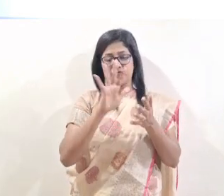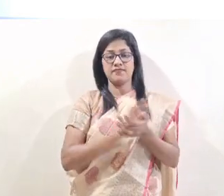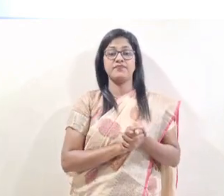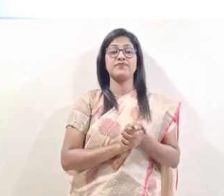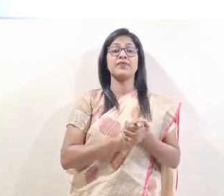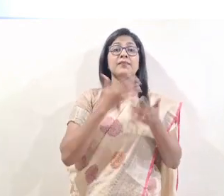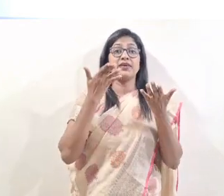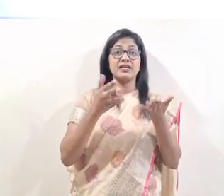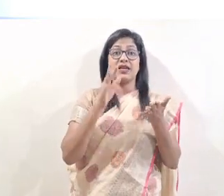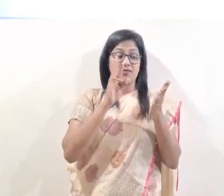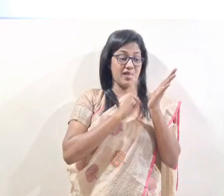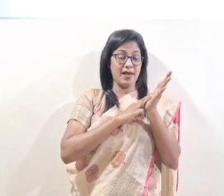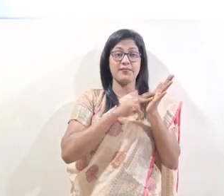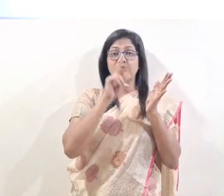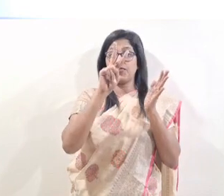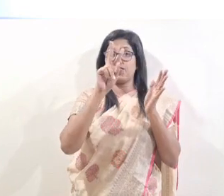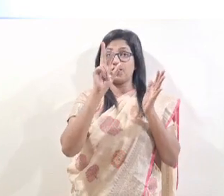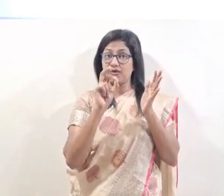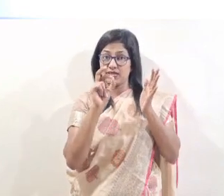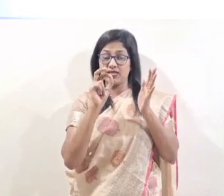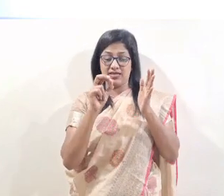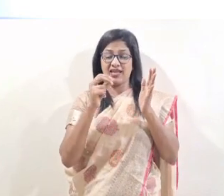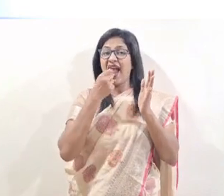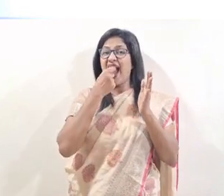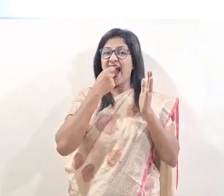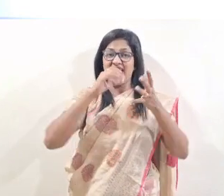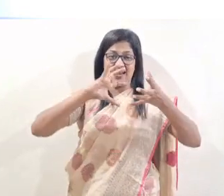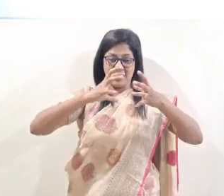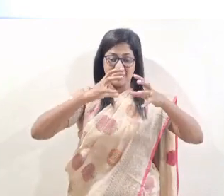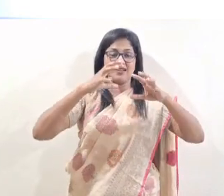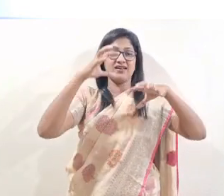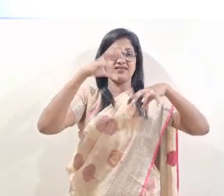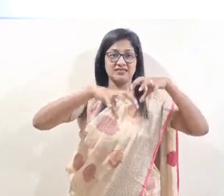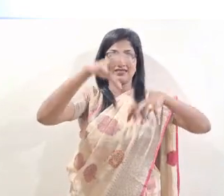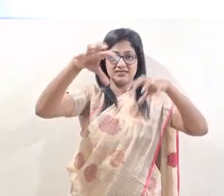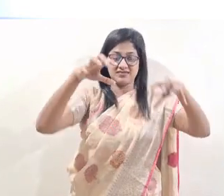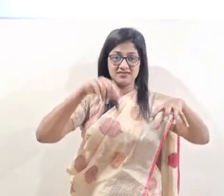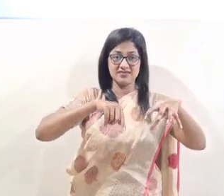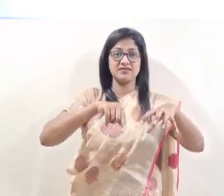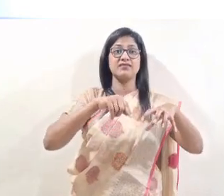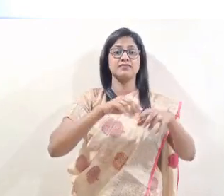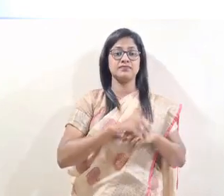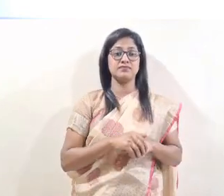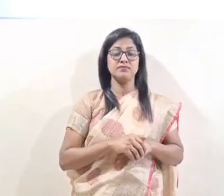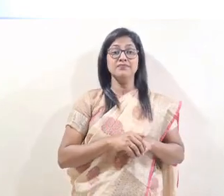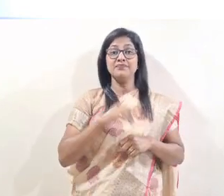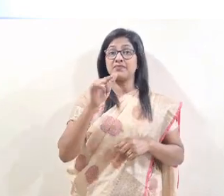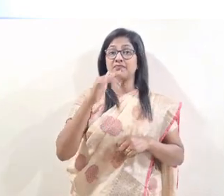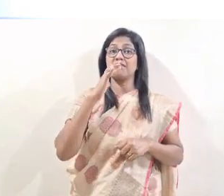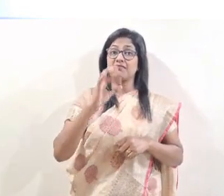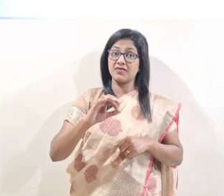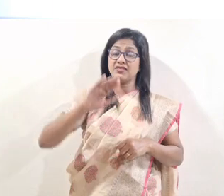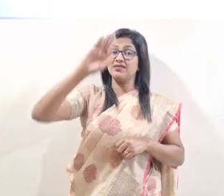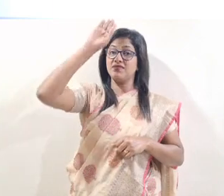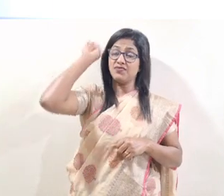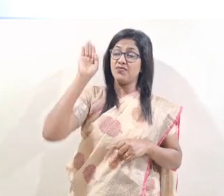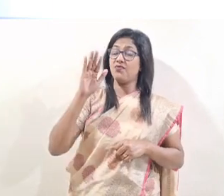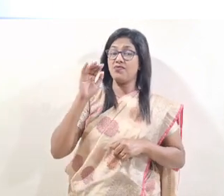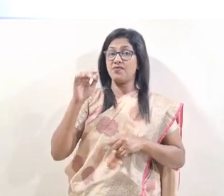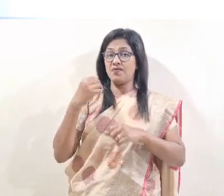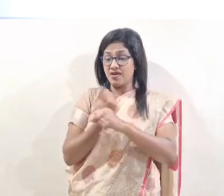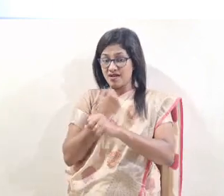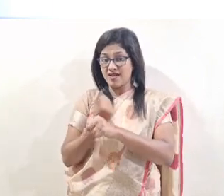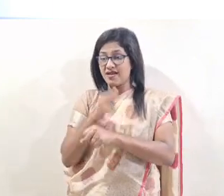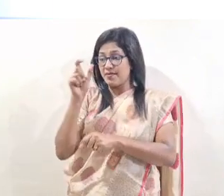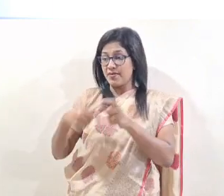with M20 concrete, the fathers who had really done that metro work construction